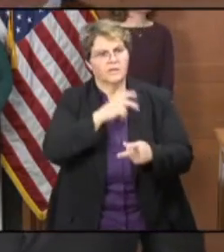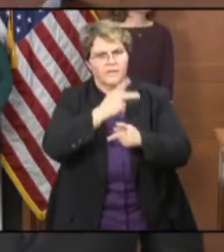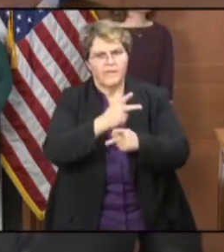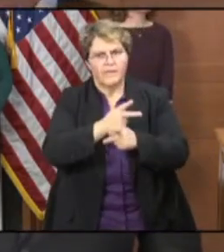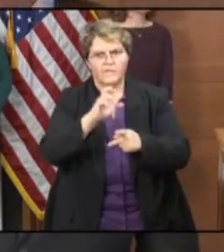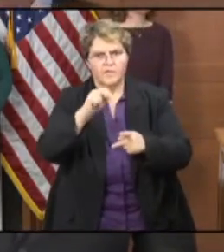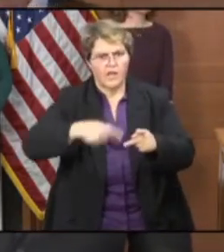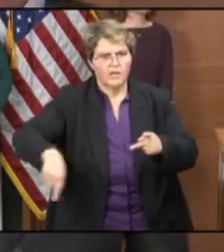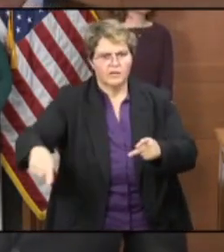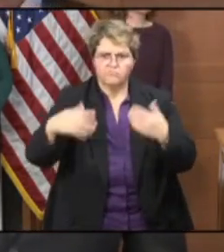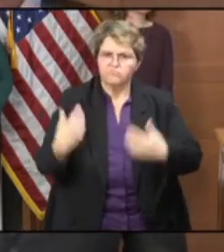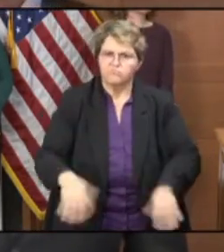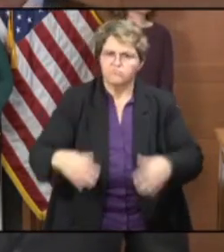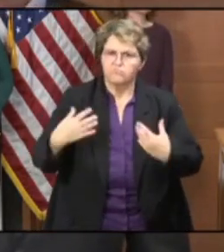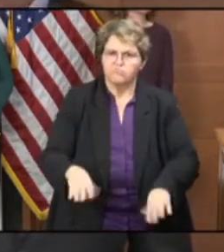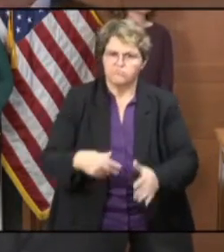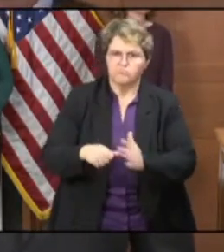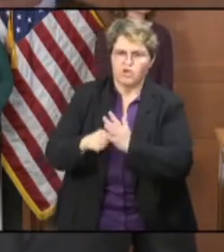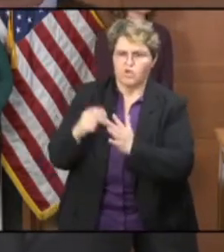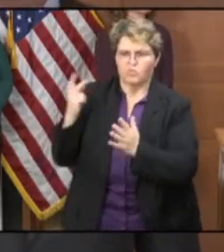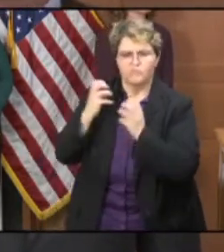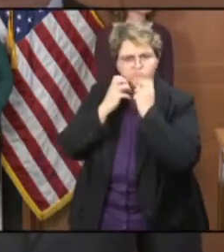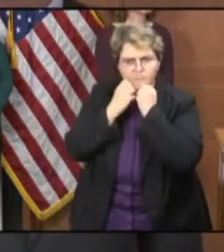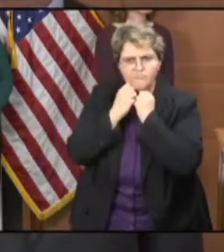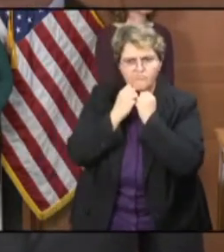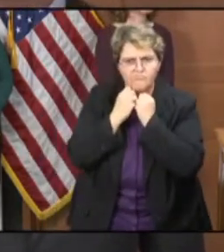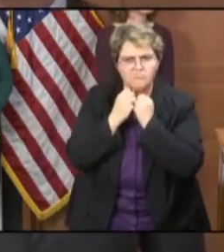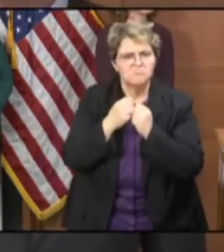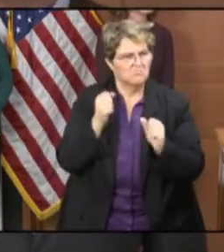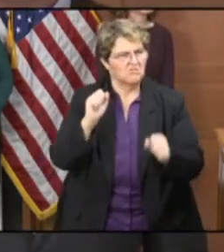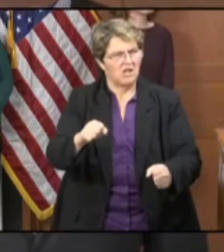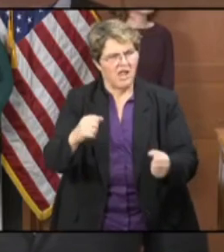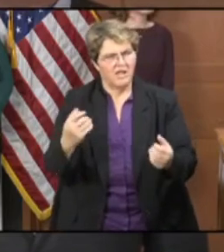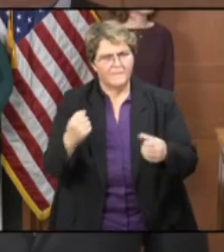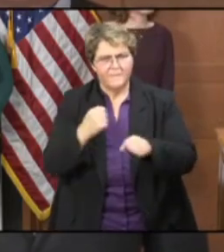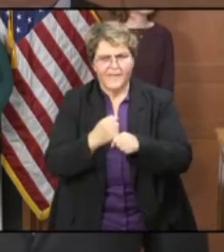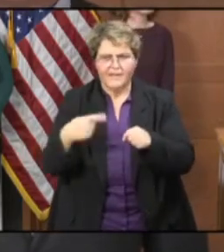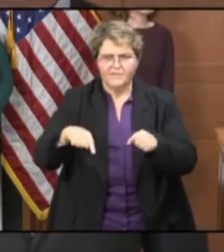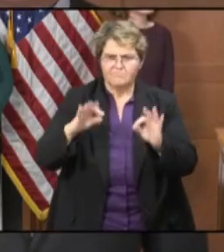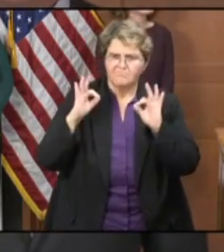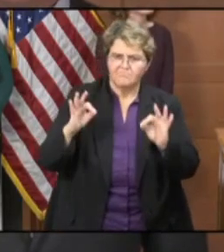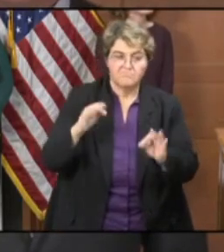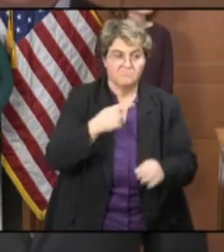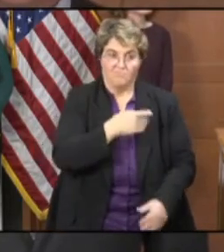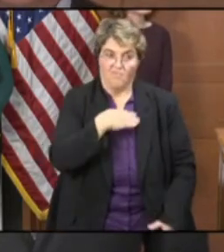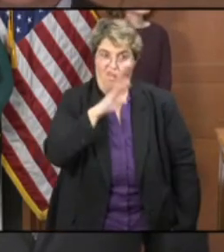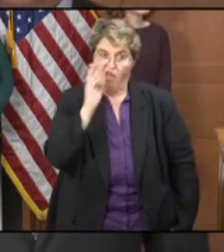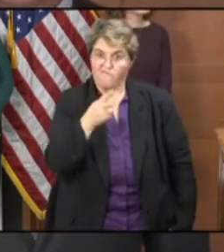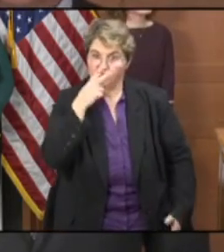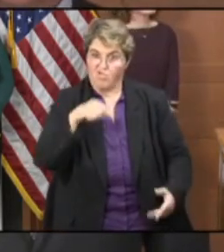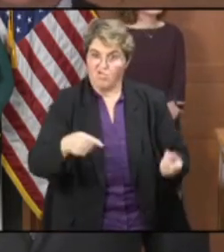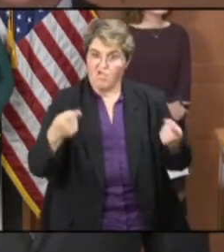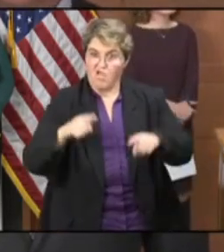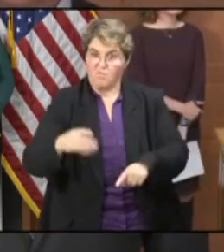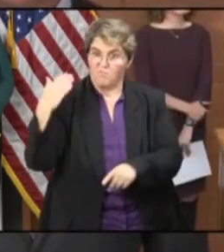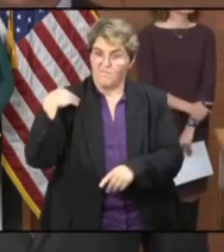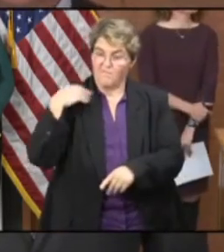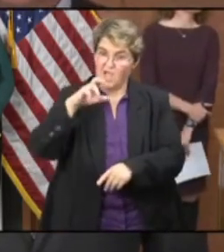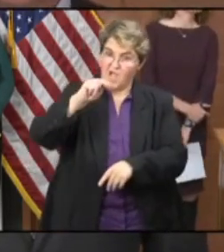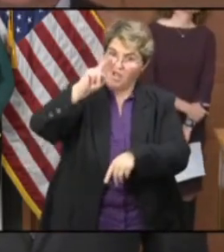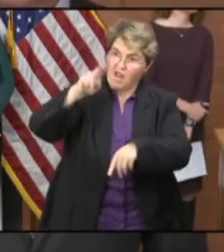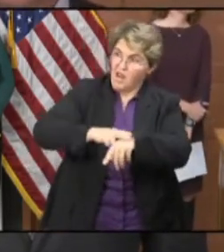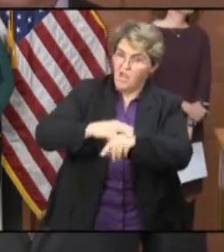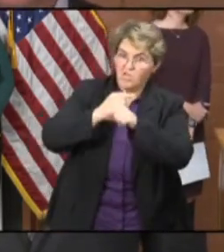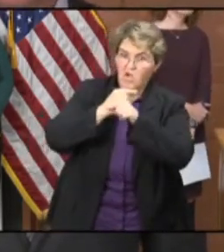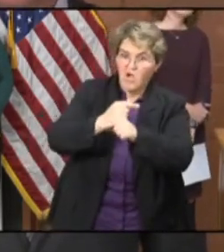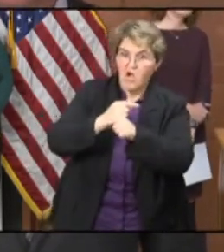precautionary preventative measures to really help us through this unprecedented time. The Connecticut National Guard, the last time we had aerial drops